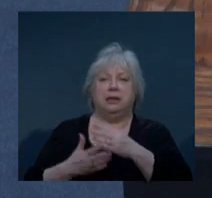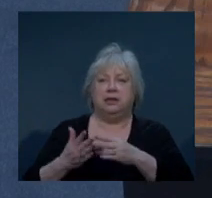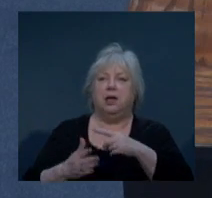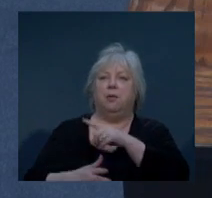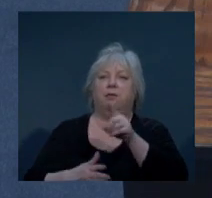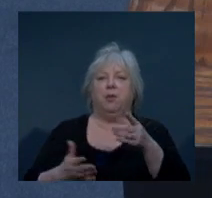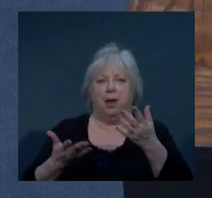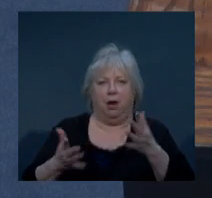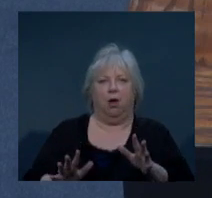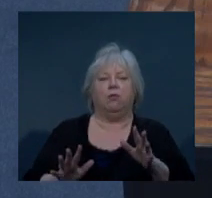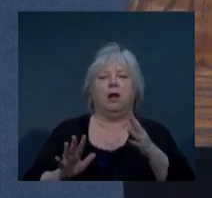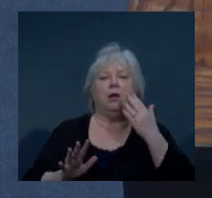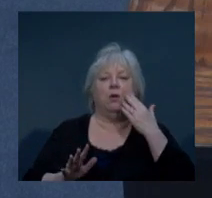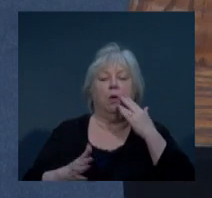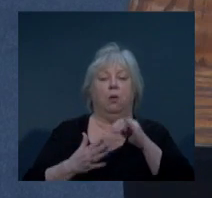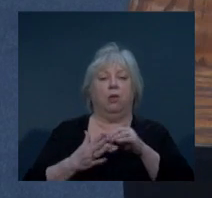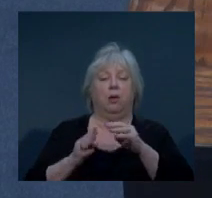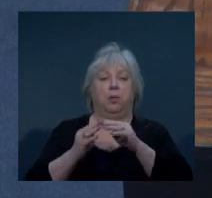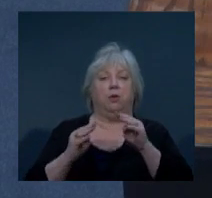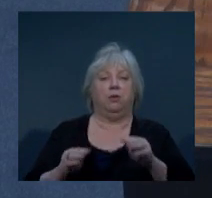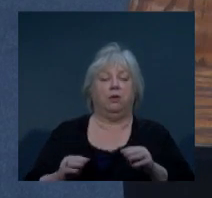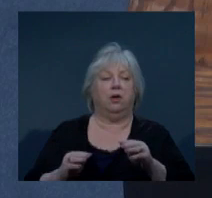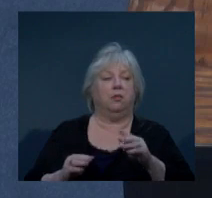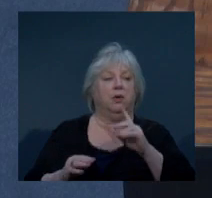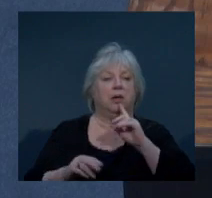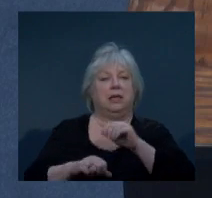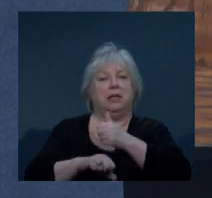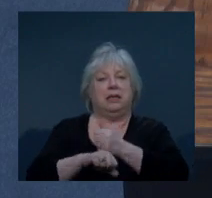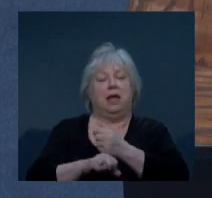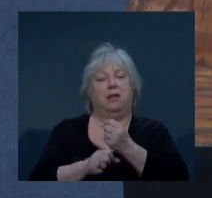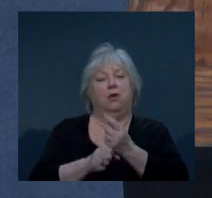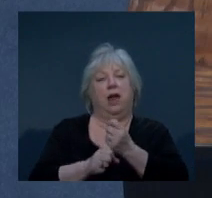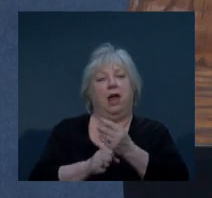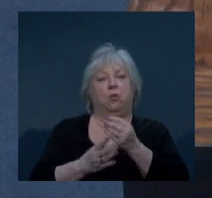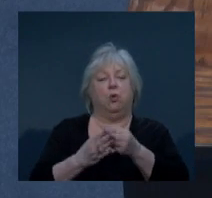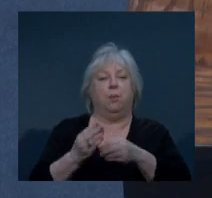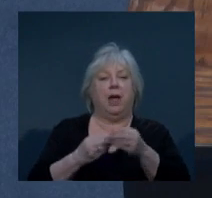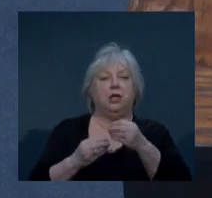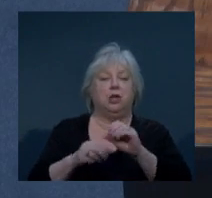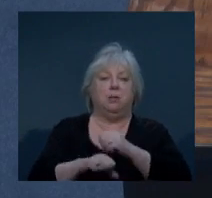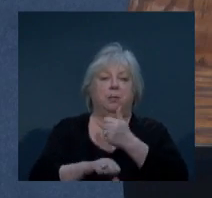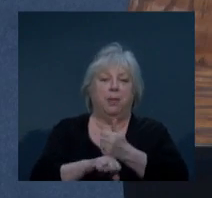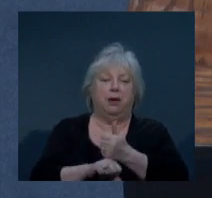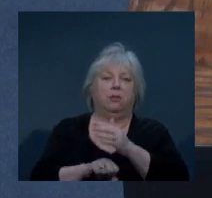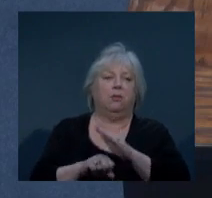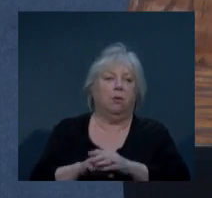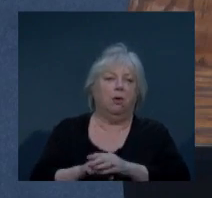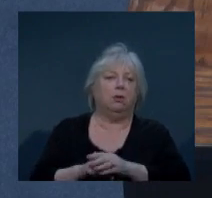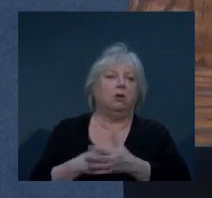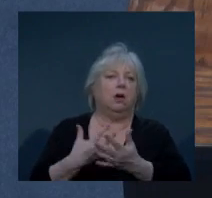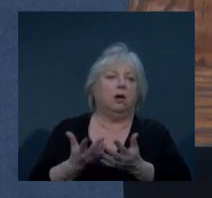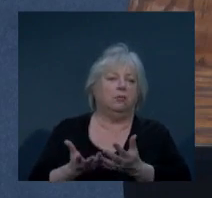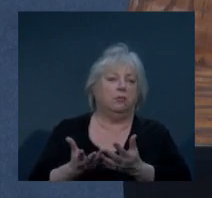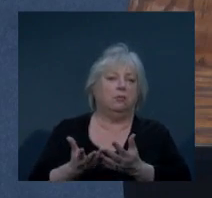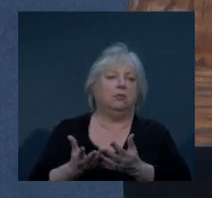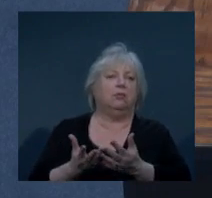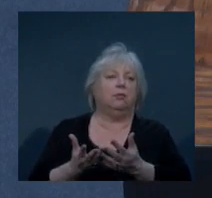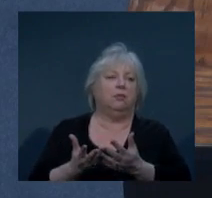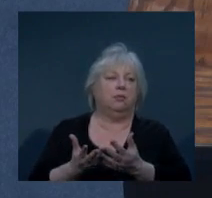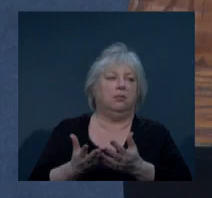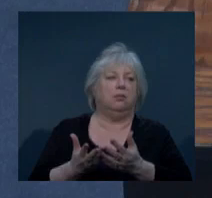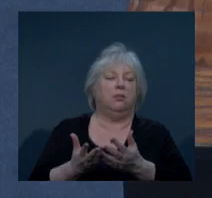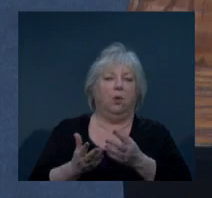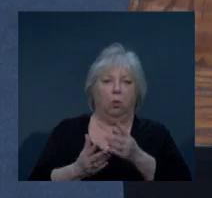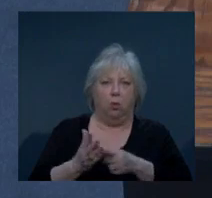know, the museum, they actually set their annual budget based on what all